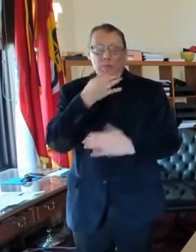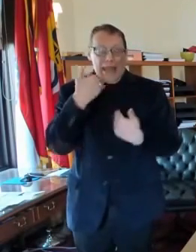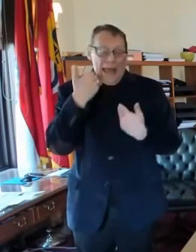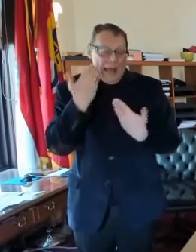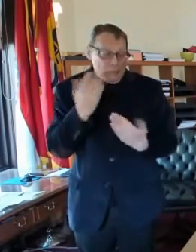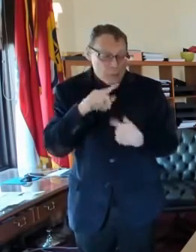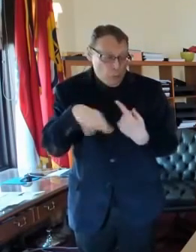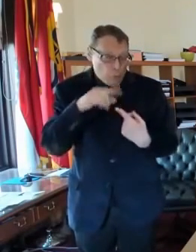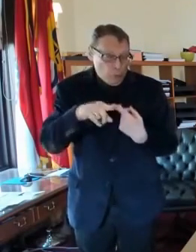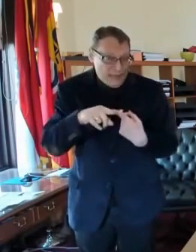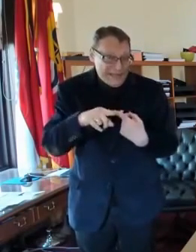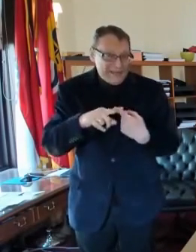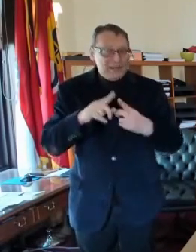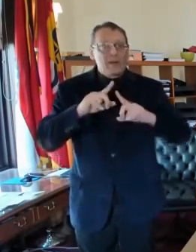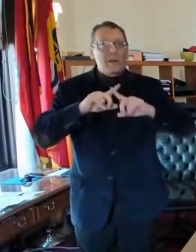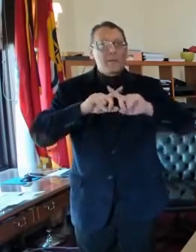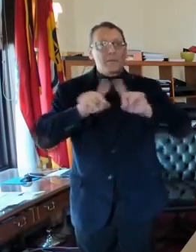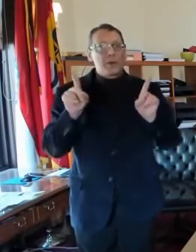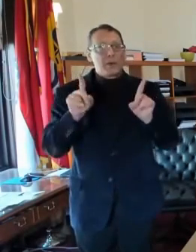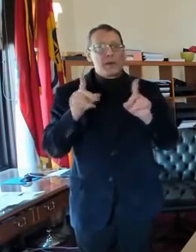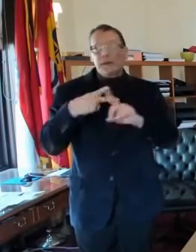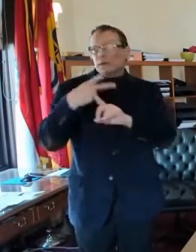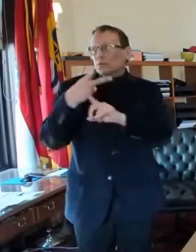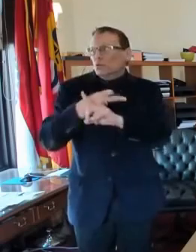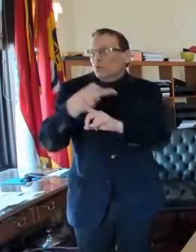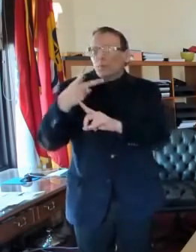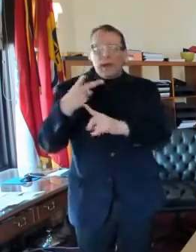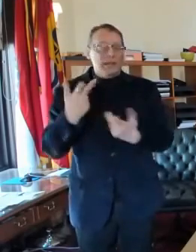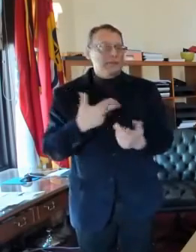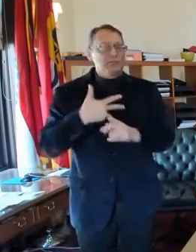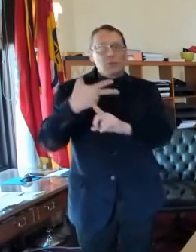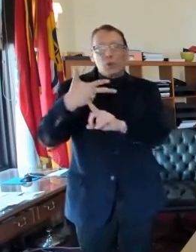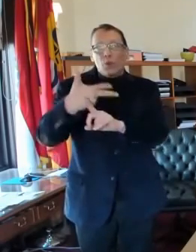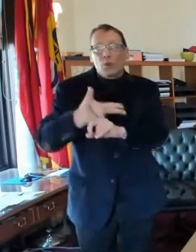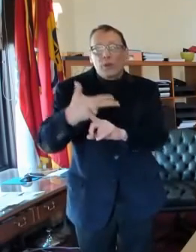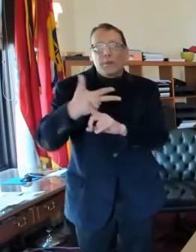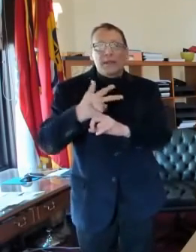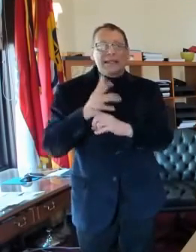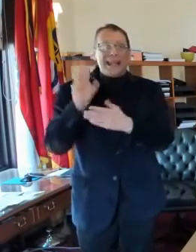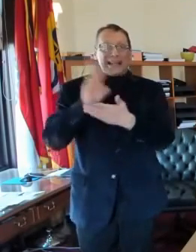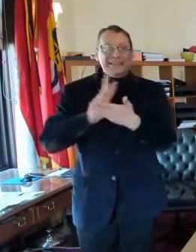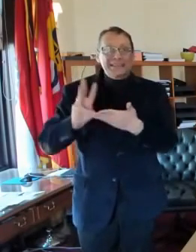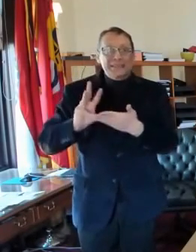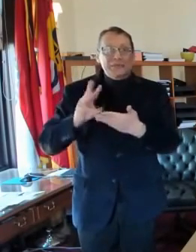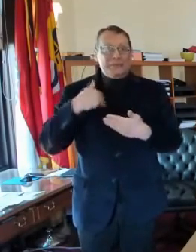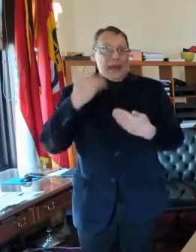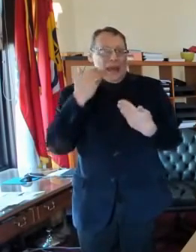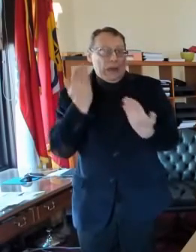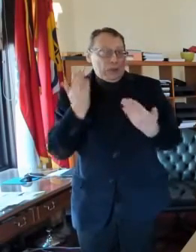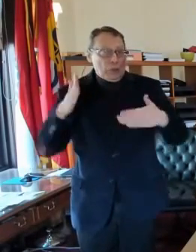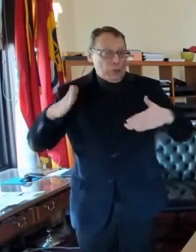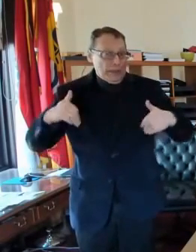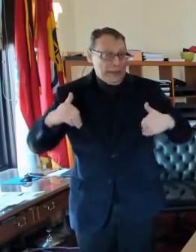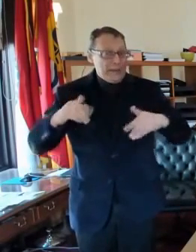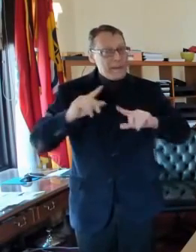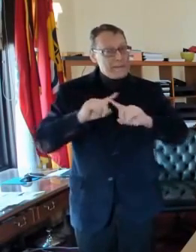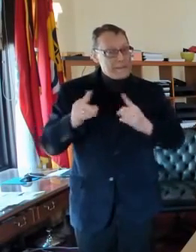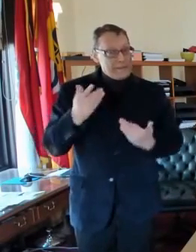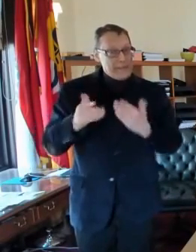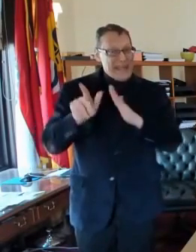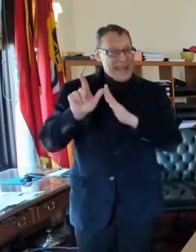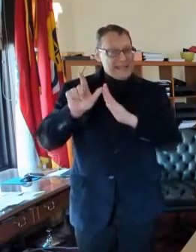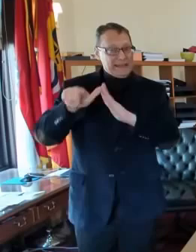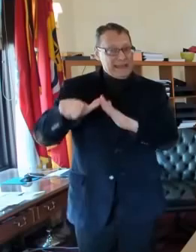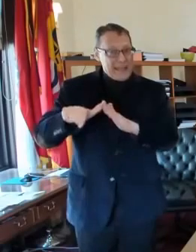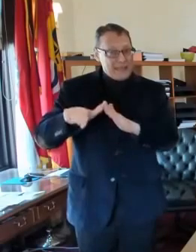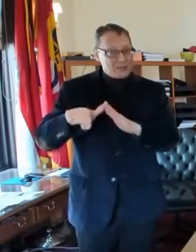what that is. I don't know if that's 2 months or 3 months or 6 weeks, but that perhaps we will